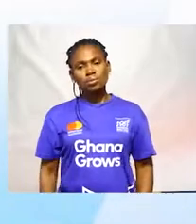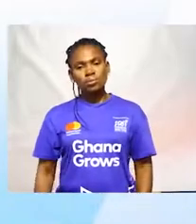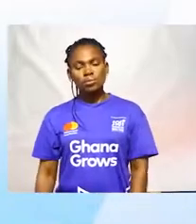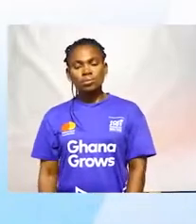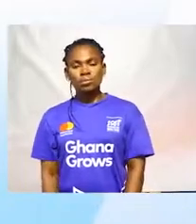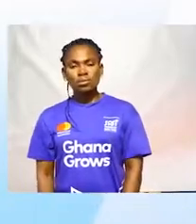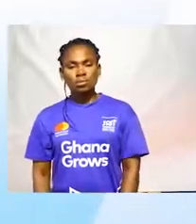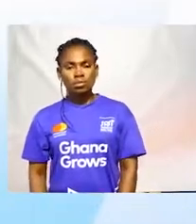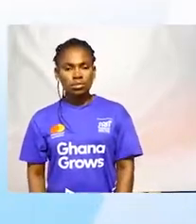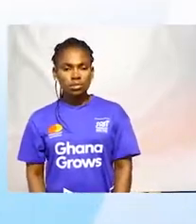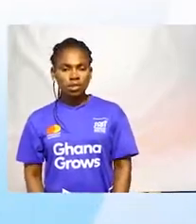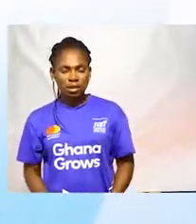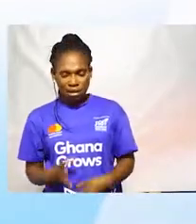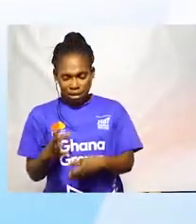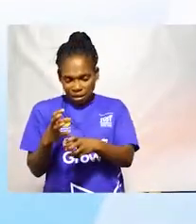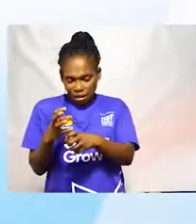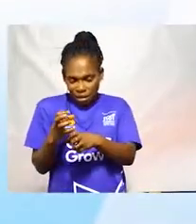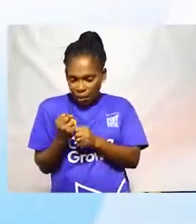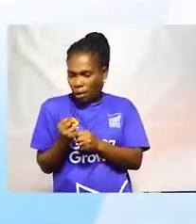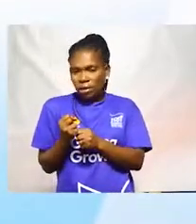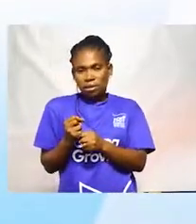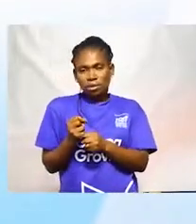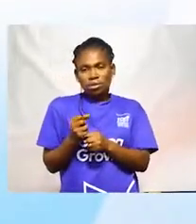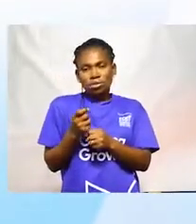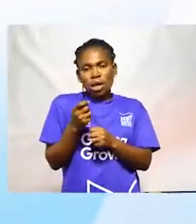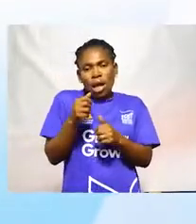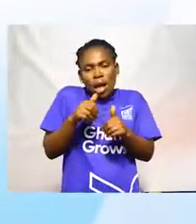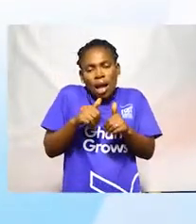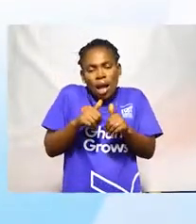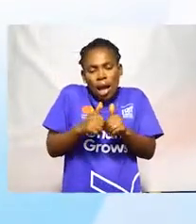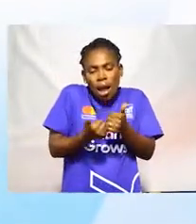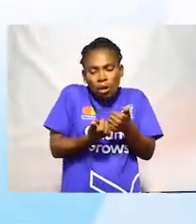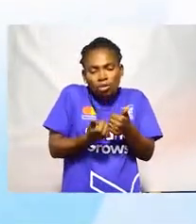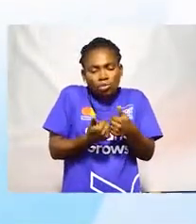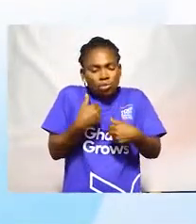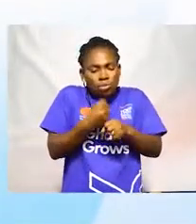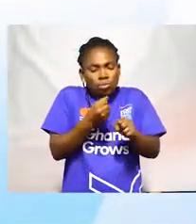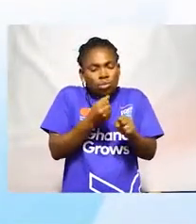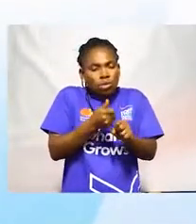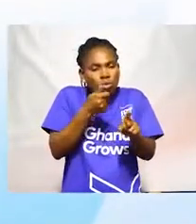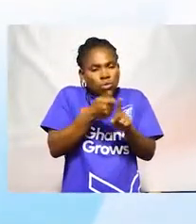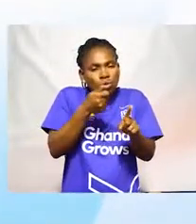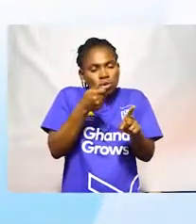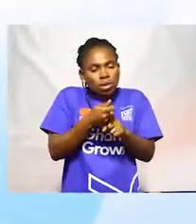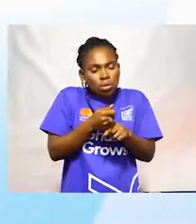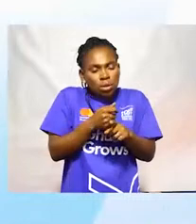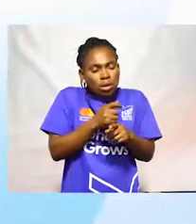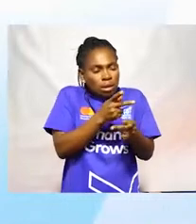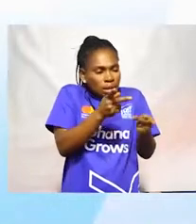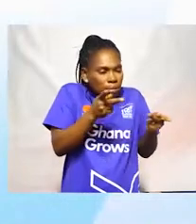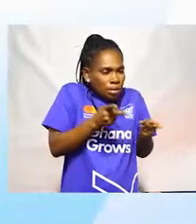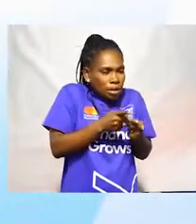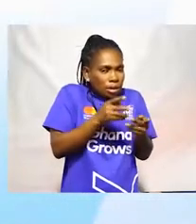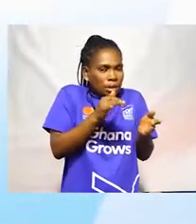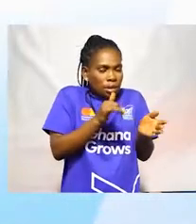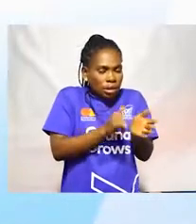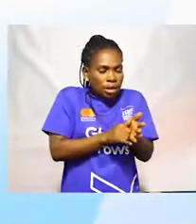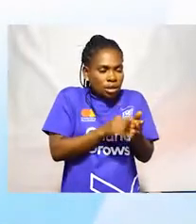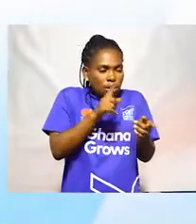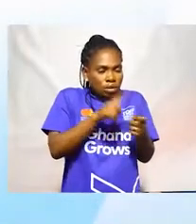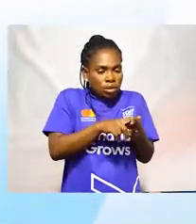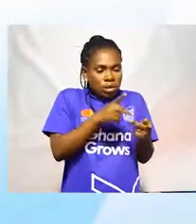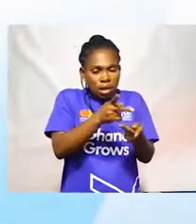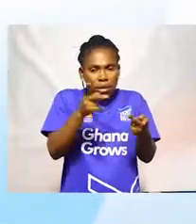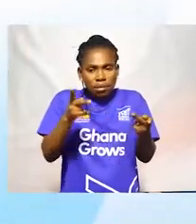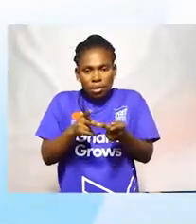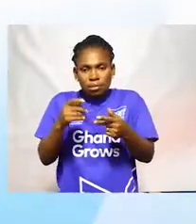summary of how to navigate yourself from that place where you have something in your hands that doesn't look even too big to the place where God